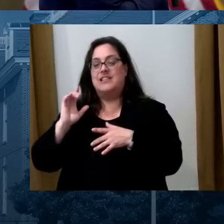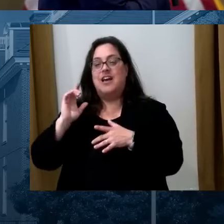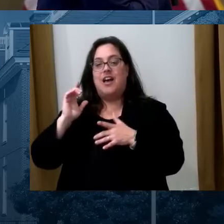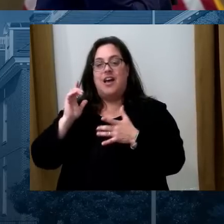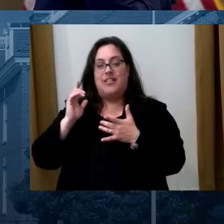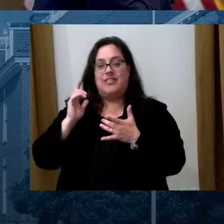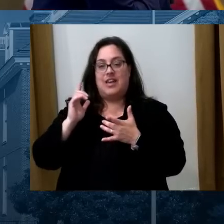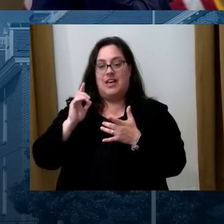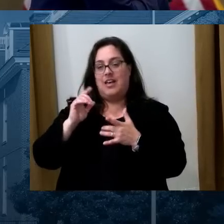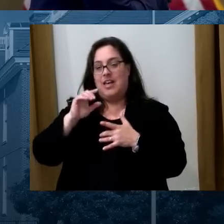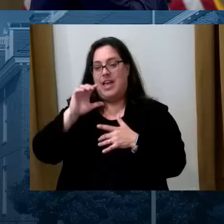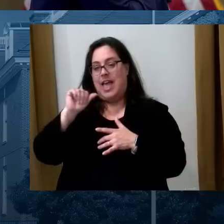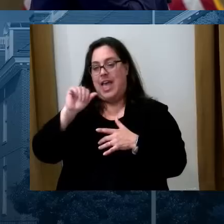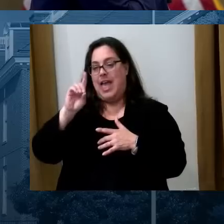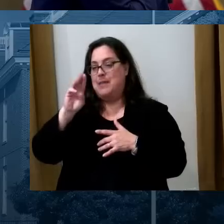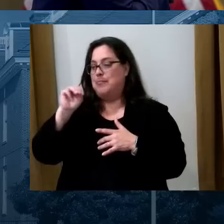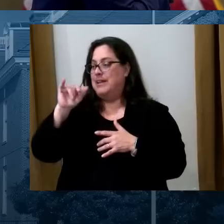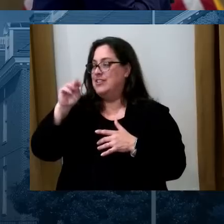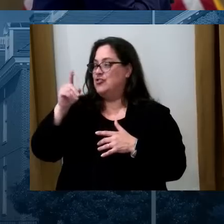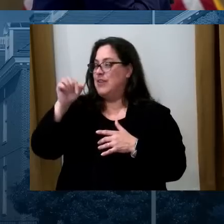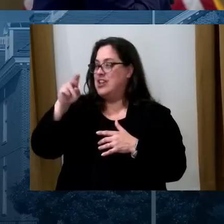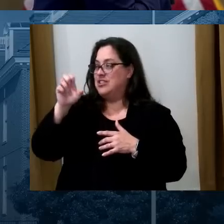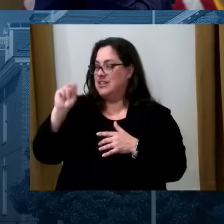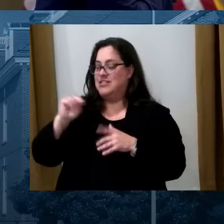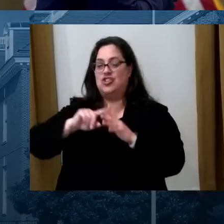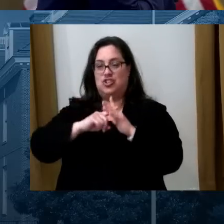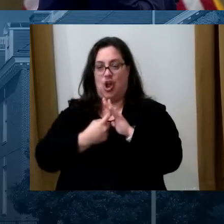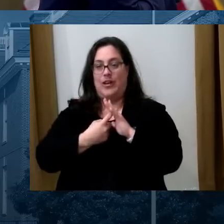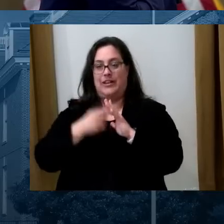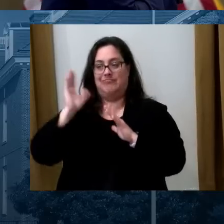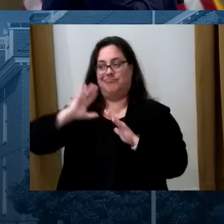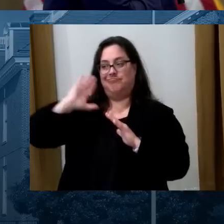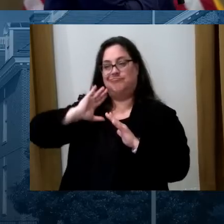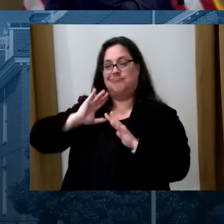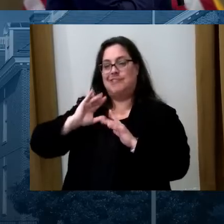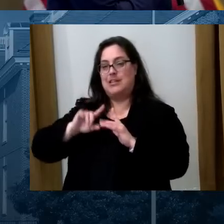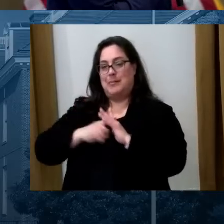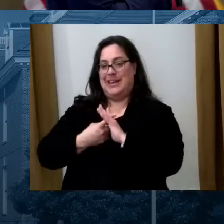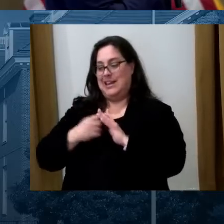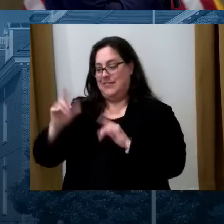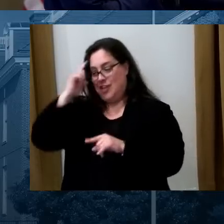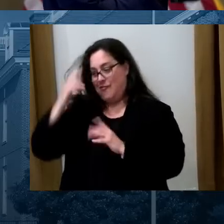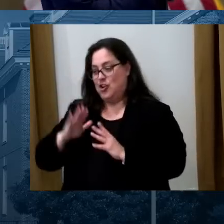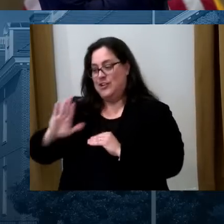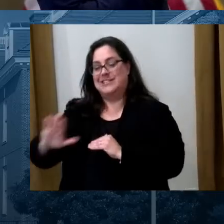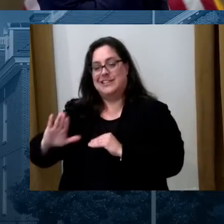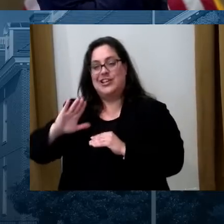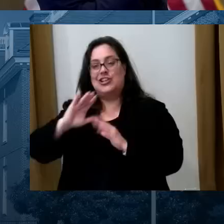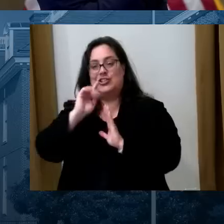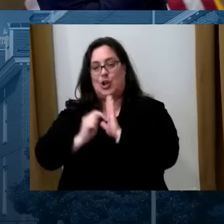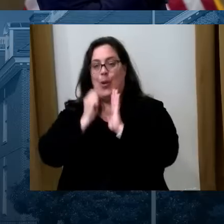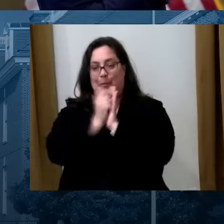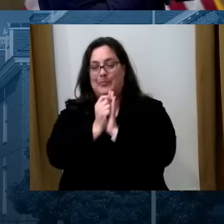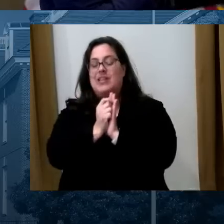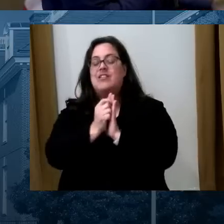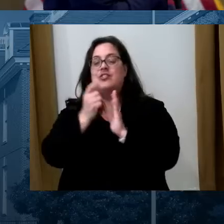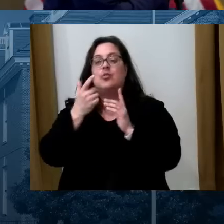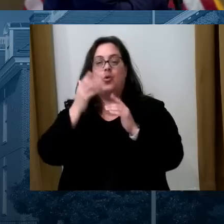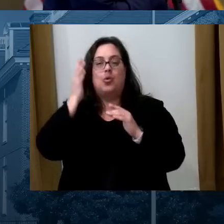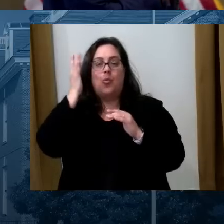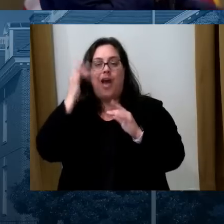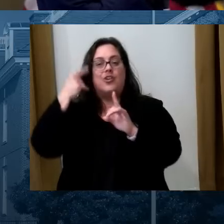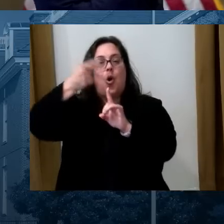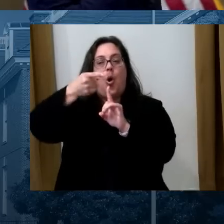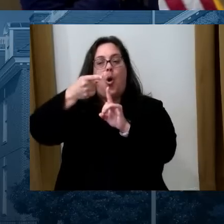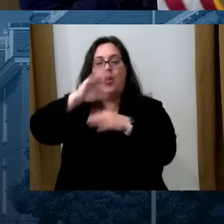of the governor's term with the goal of trying to get all employees above the federal poverty level.